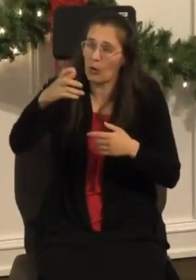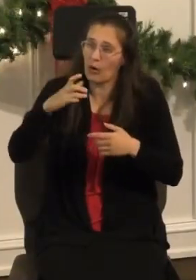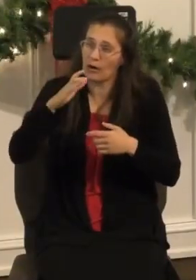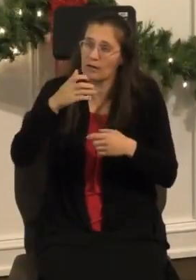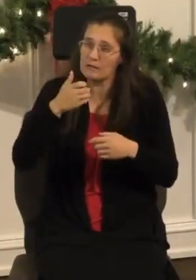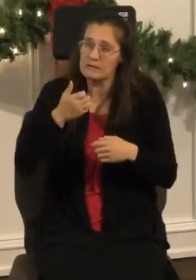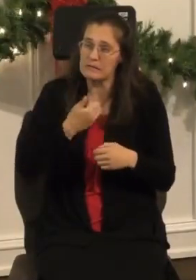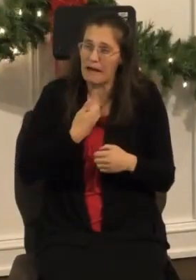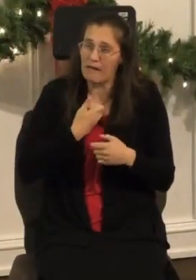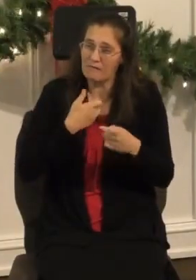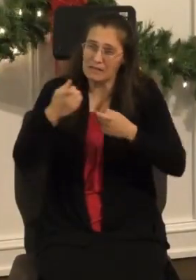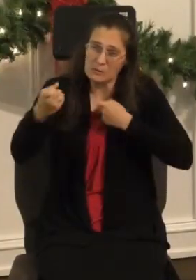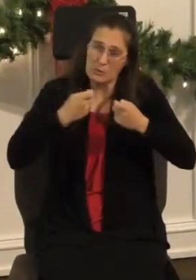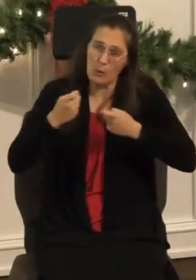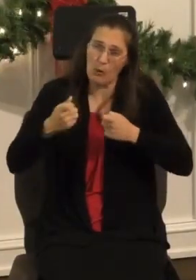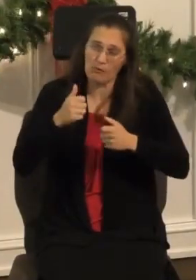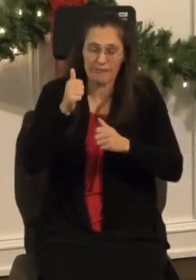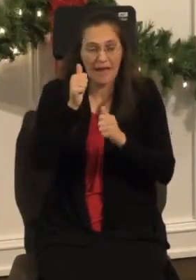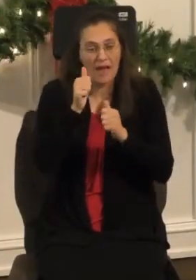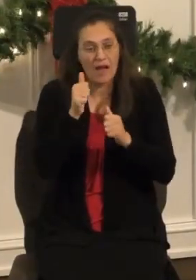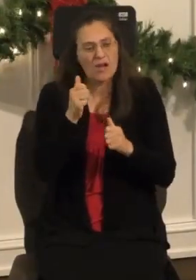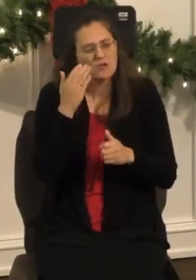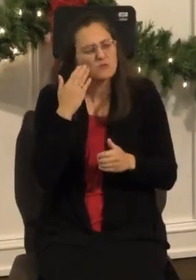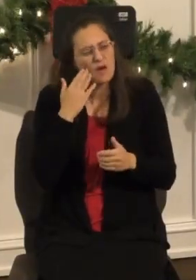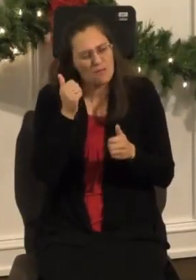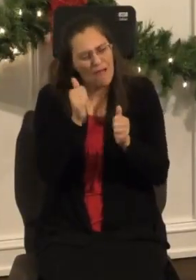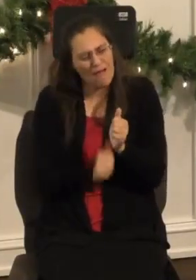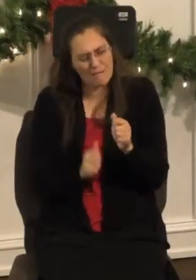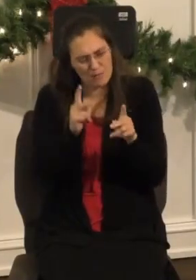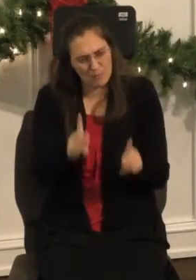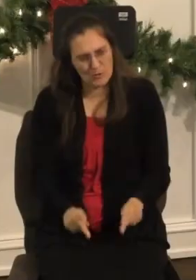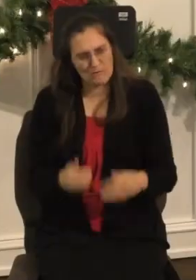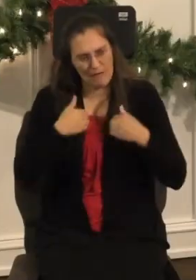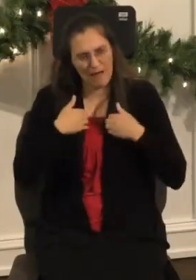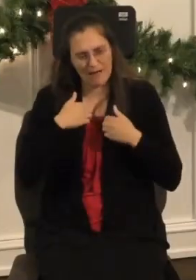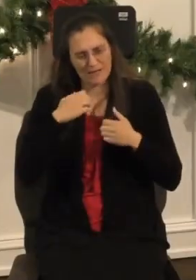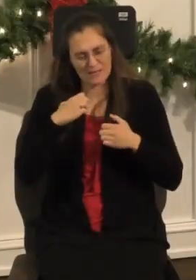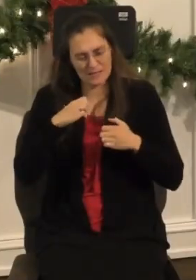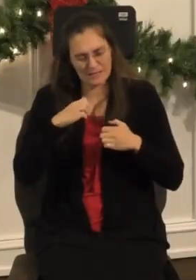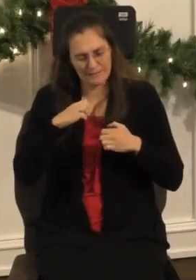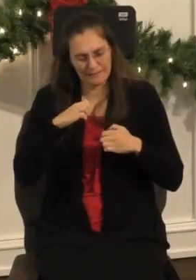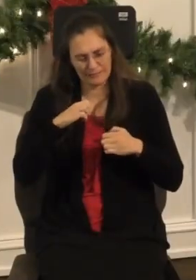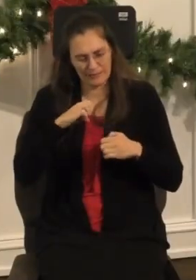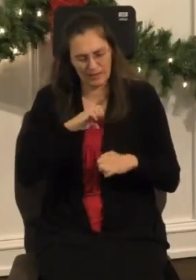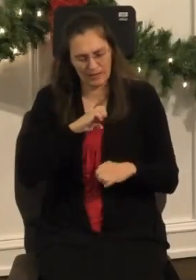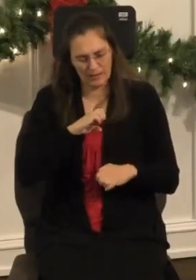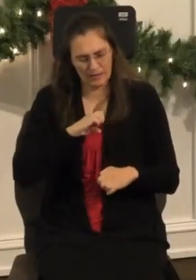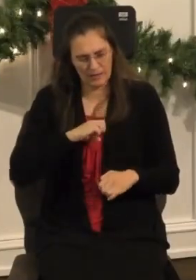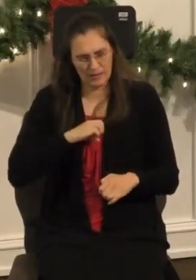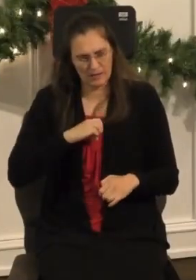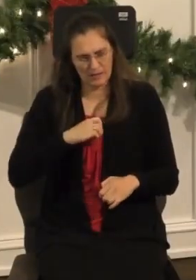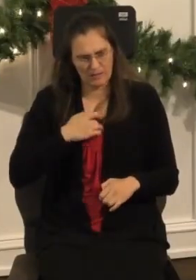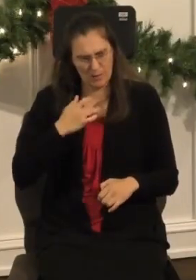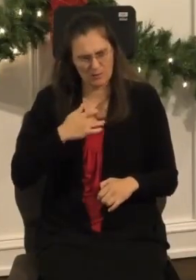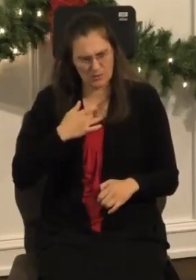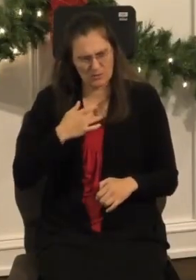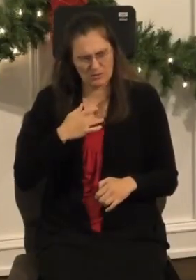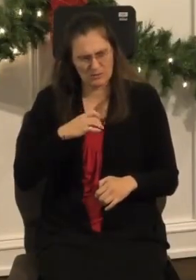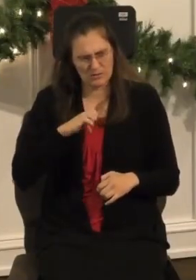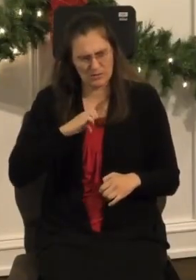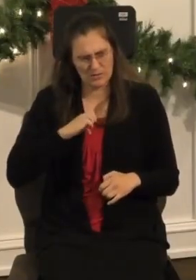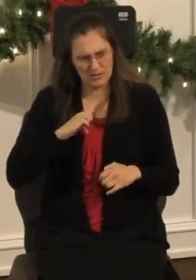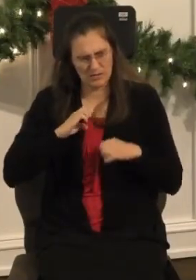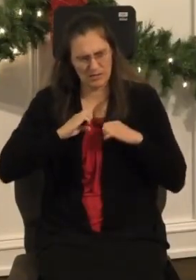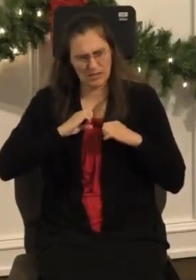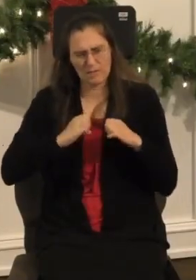Everybody has emotions, and everybody has to learn how to control those emotions and deal with those